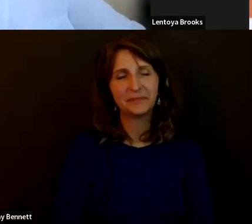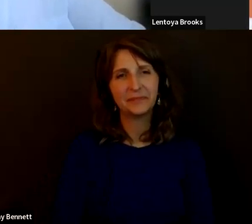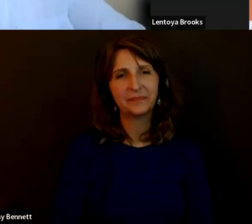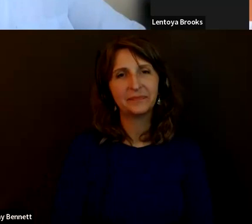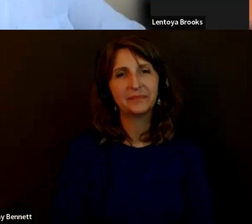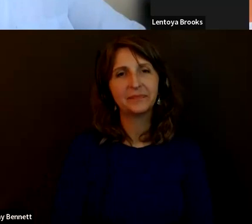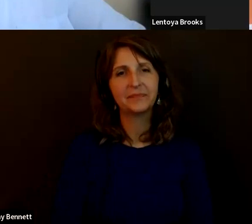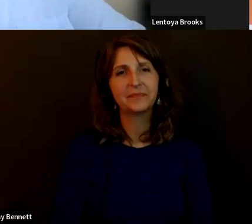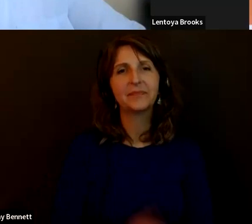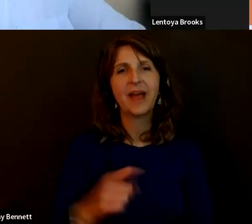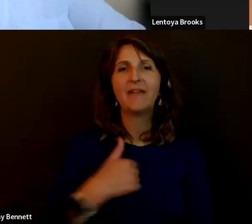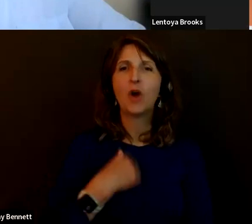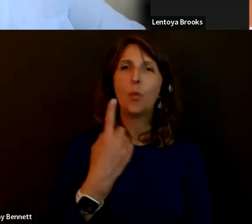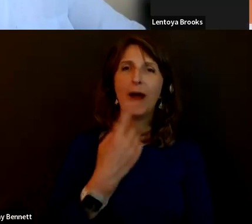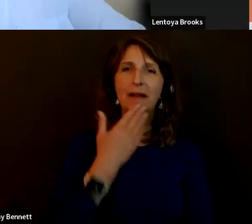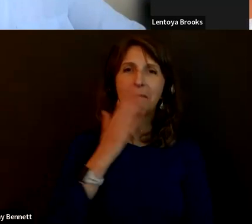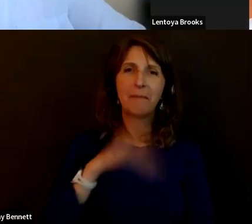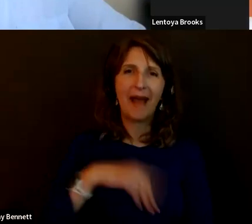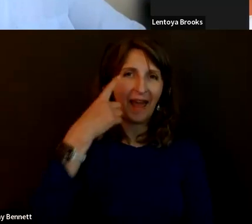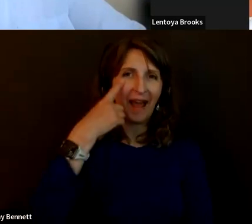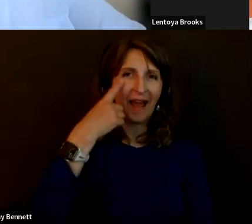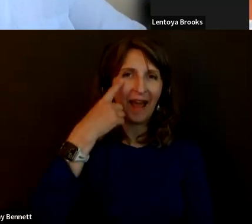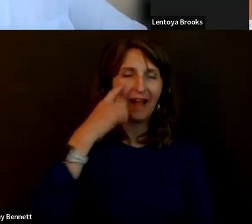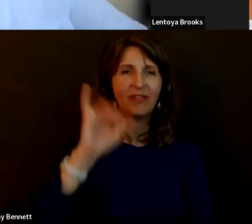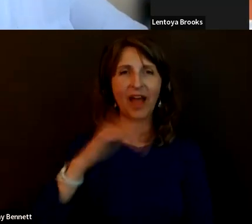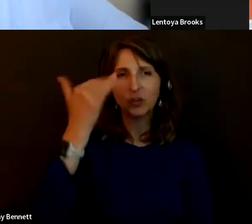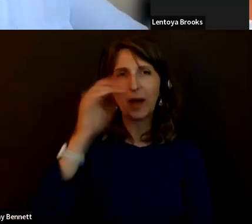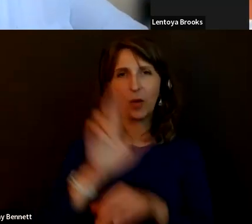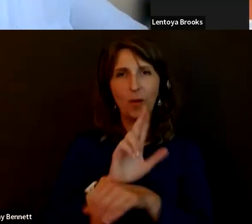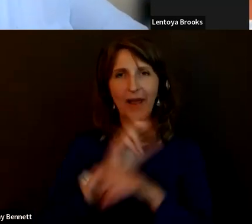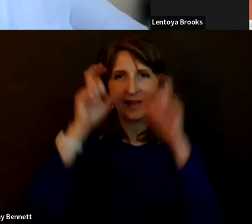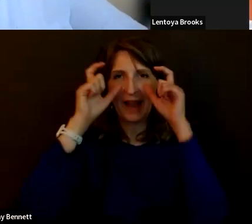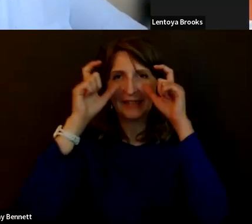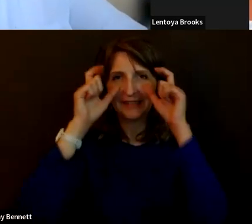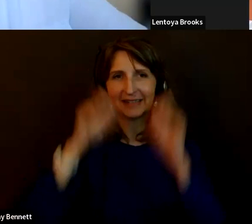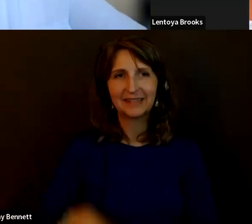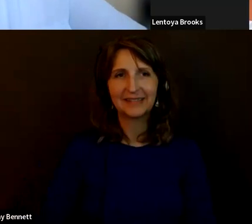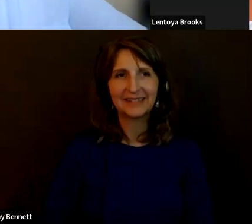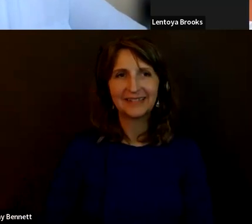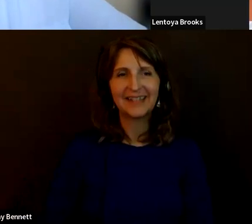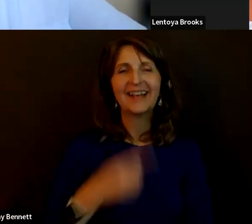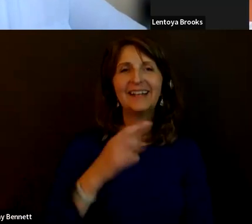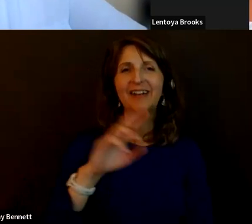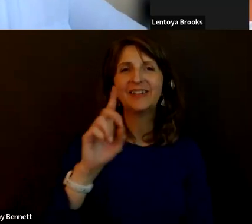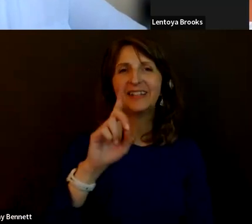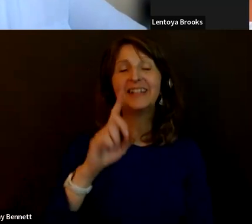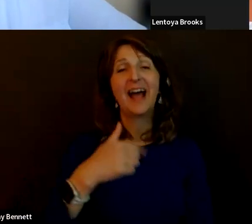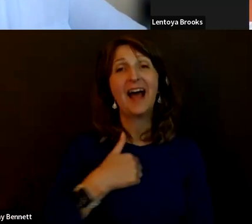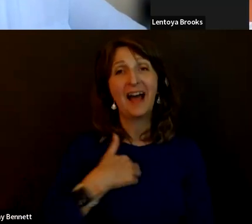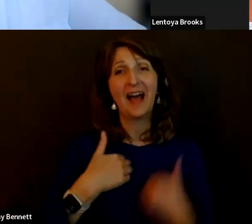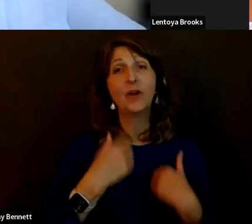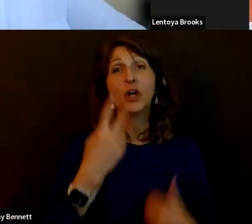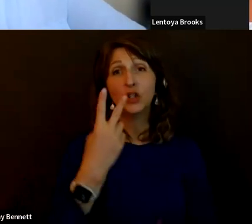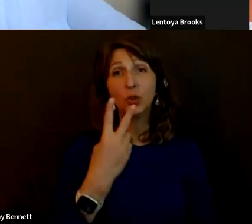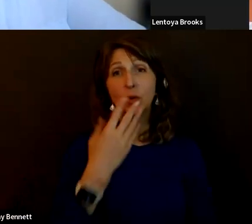I have a bad eye. That's why I gotta wear eyeglasses. Ma'am, I got two of them because I've been wearing glasses since I was 4. I will run into